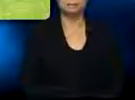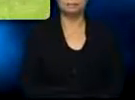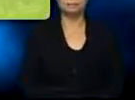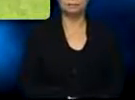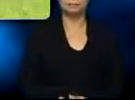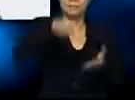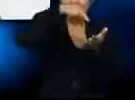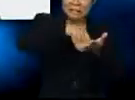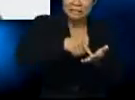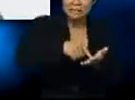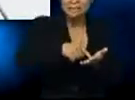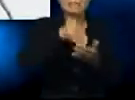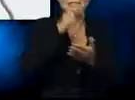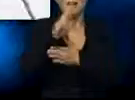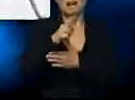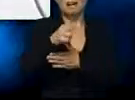are living things?